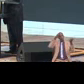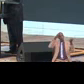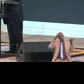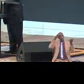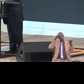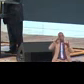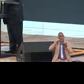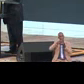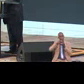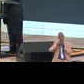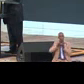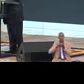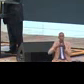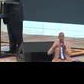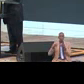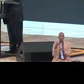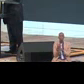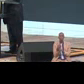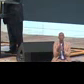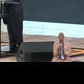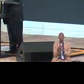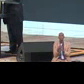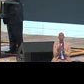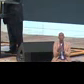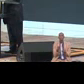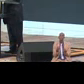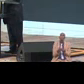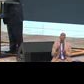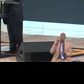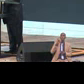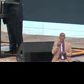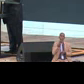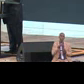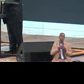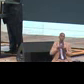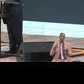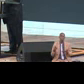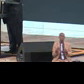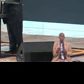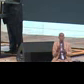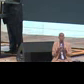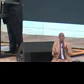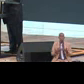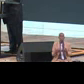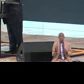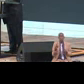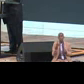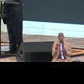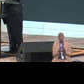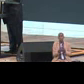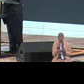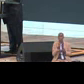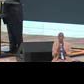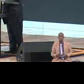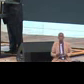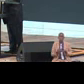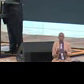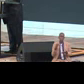him purifieth himself, even as he is pure. Whosoever is born of